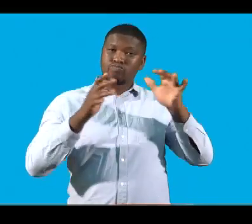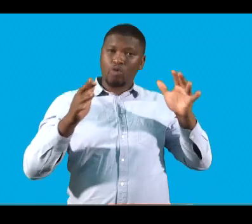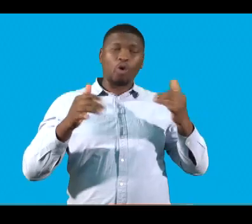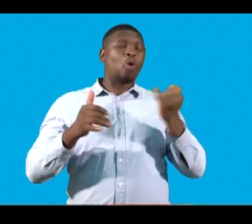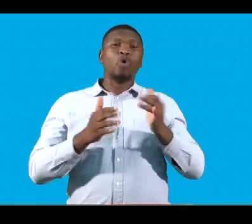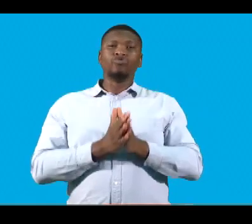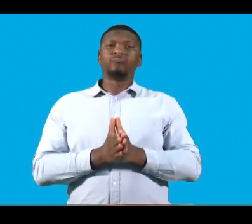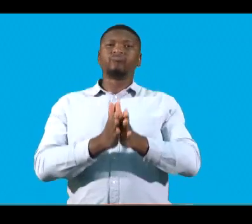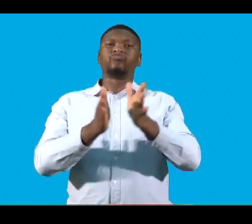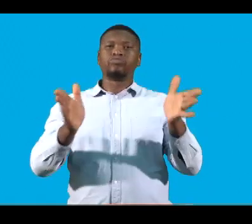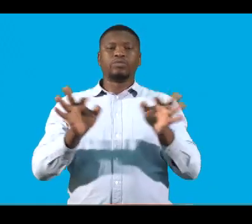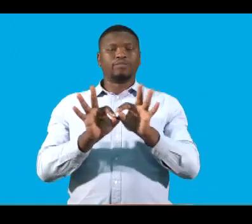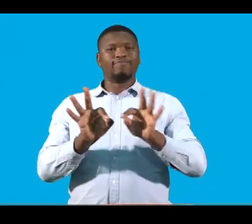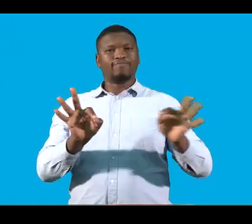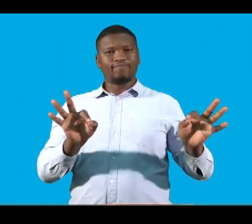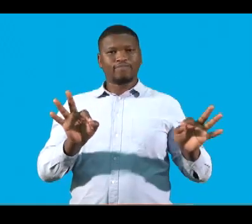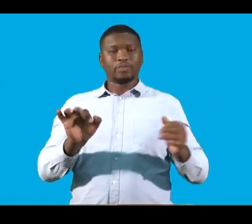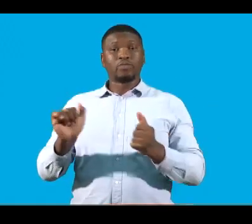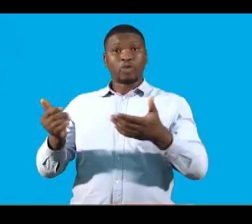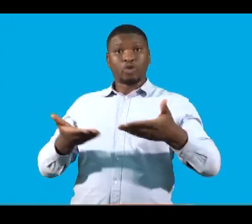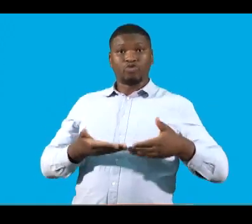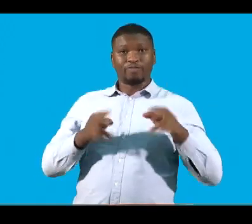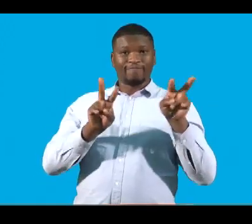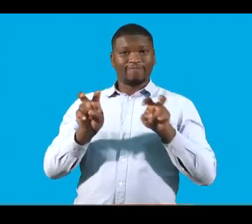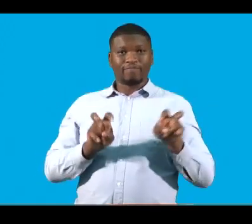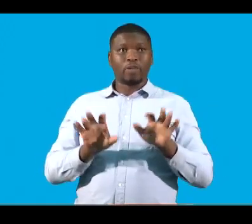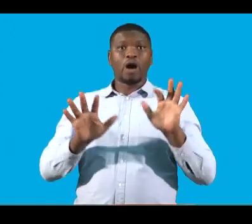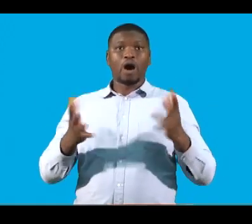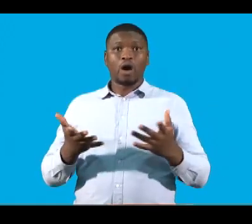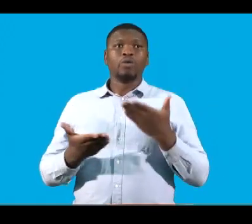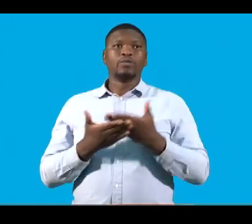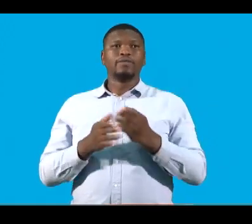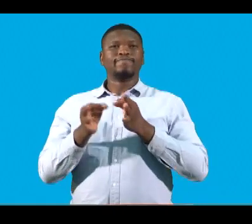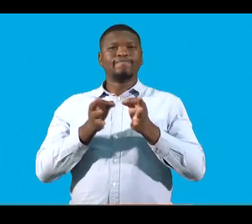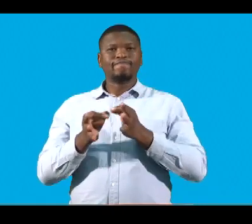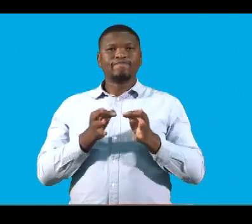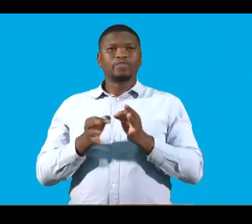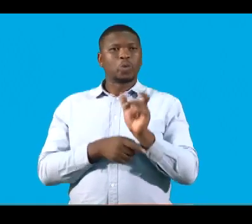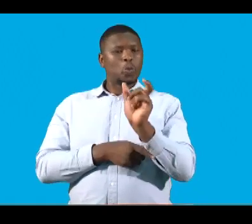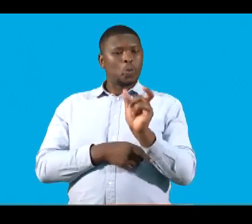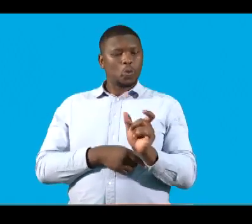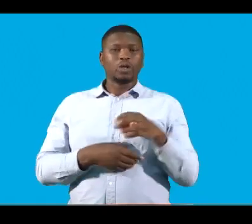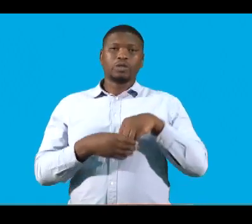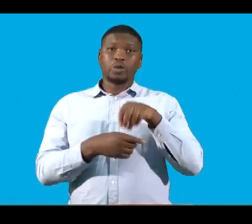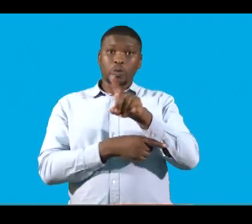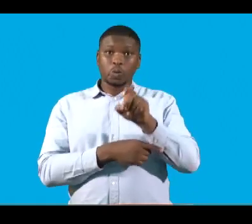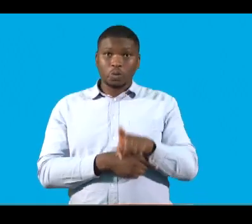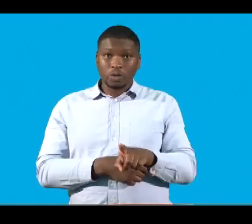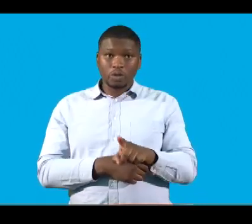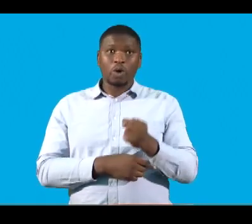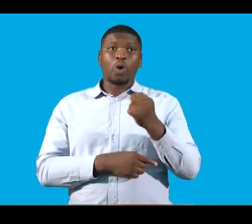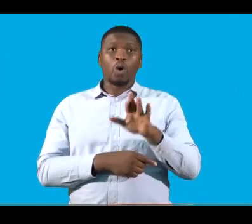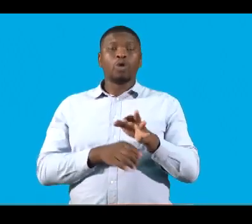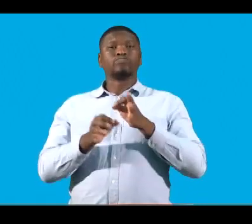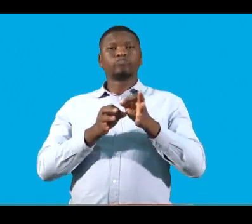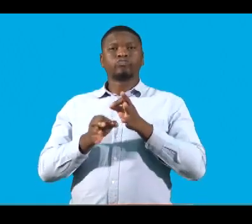broad statement, so a general statement that introduces the topic. This could be by defining a specific term